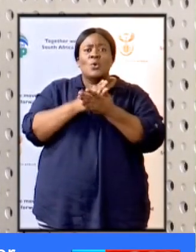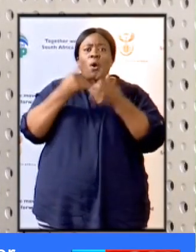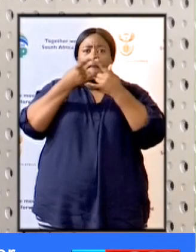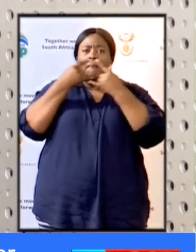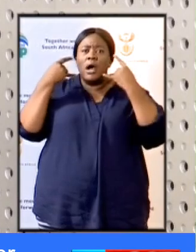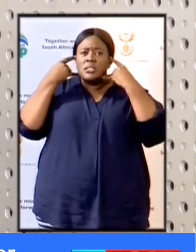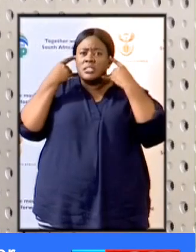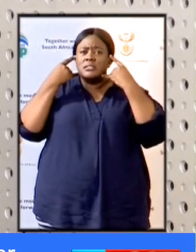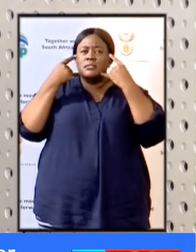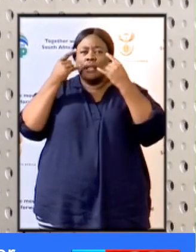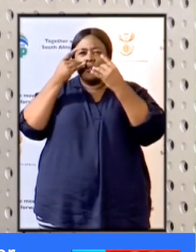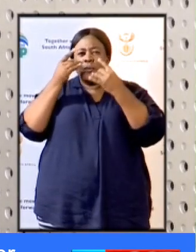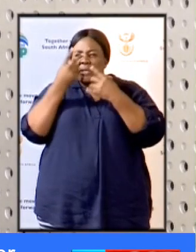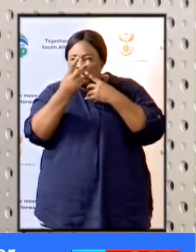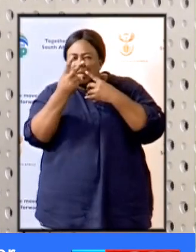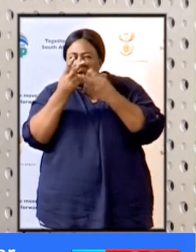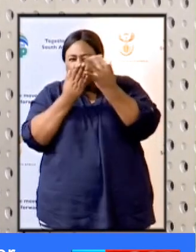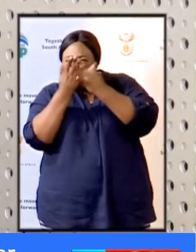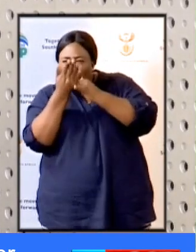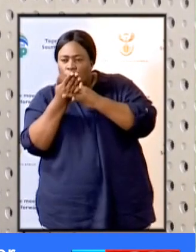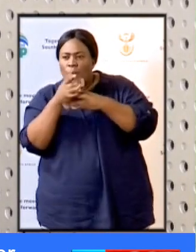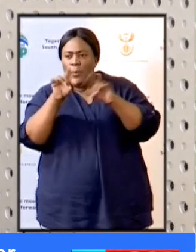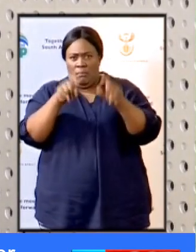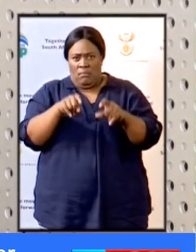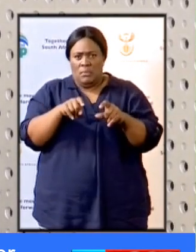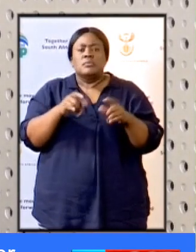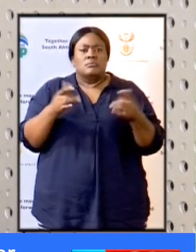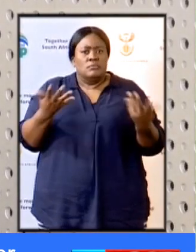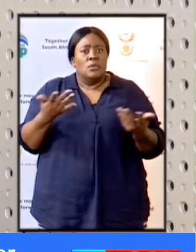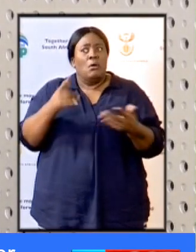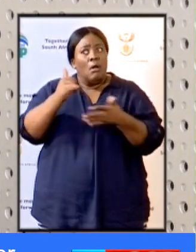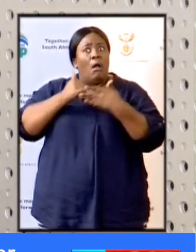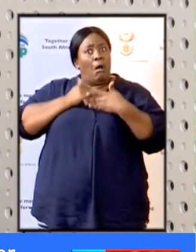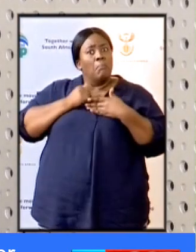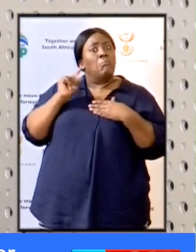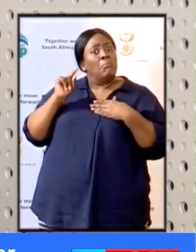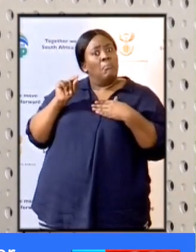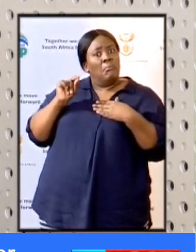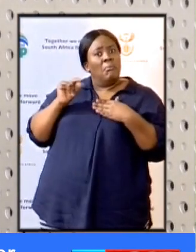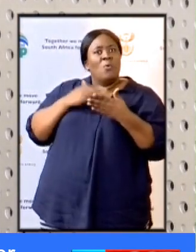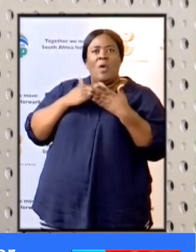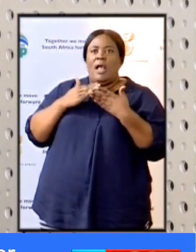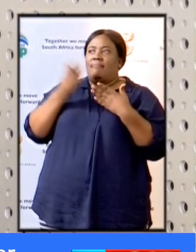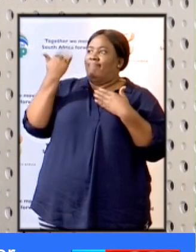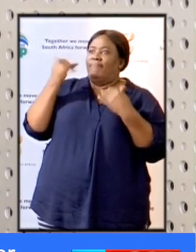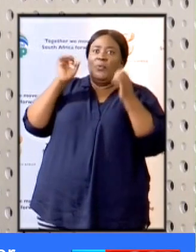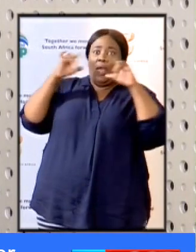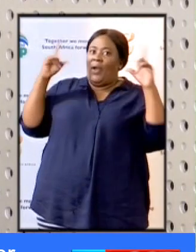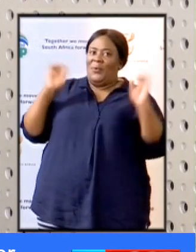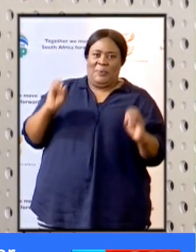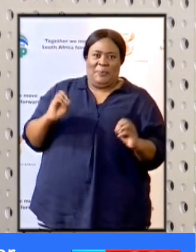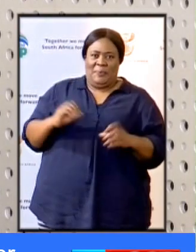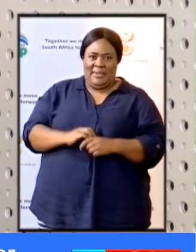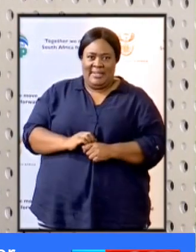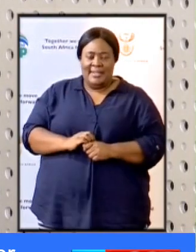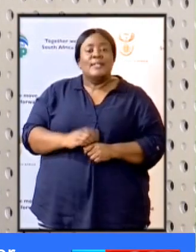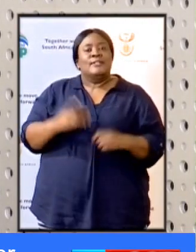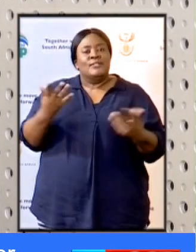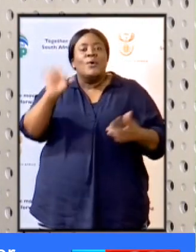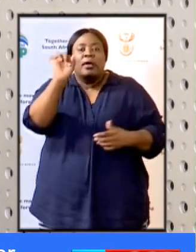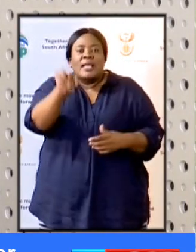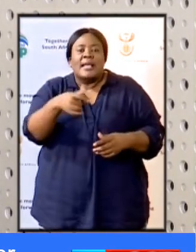helpful. Really in areas where we had the blind spots. We've also agreed that we will